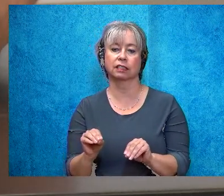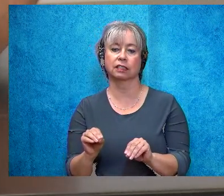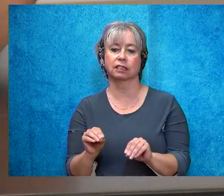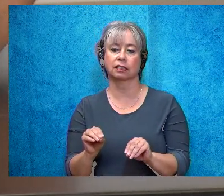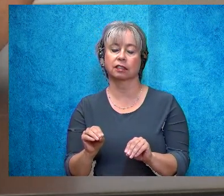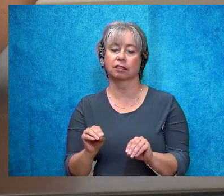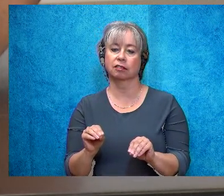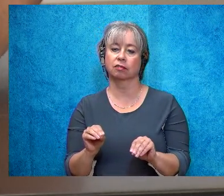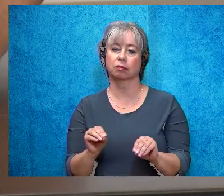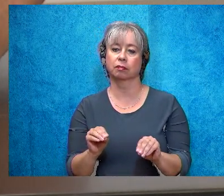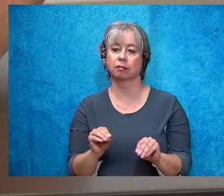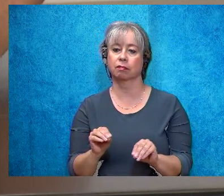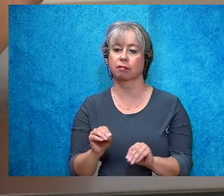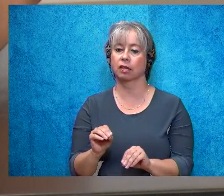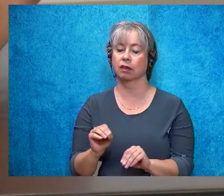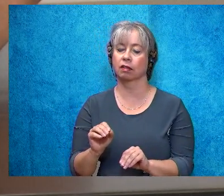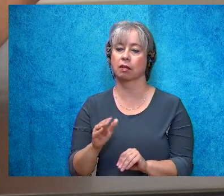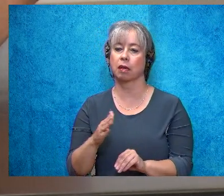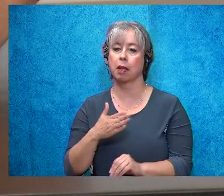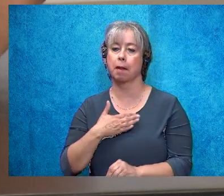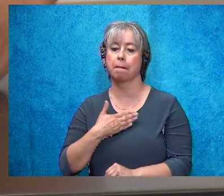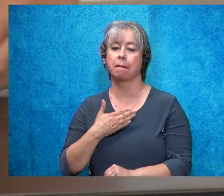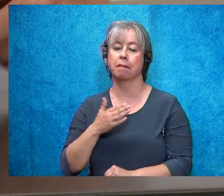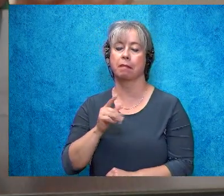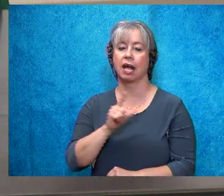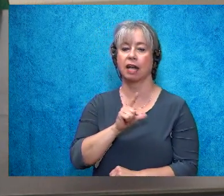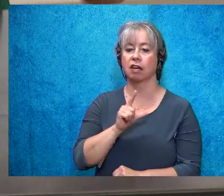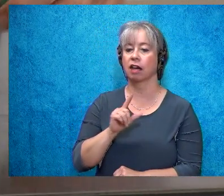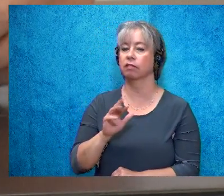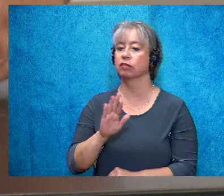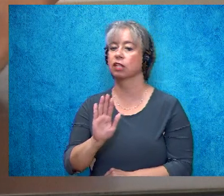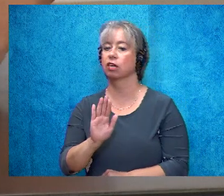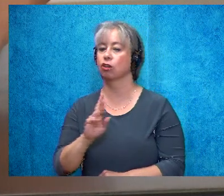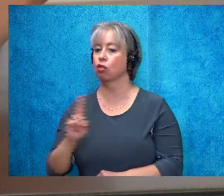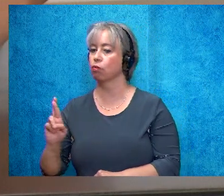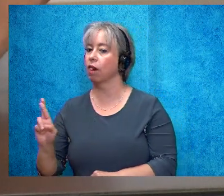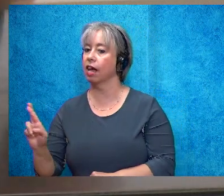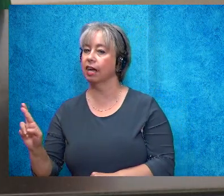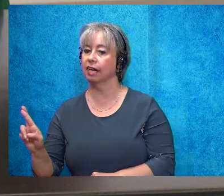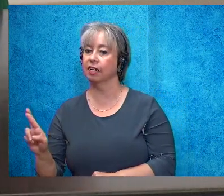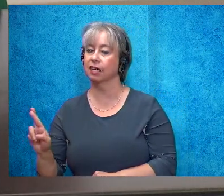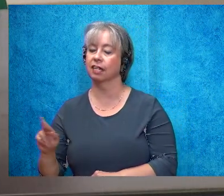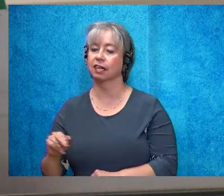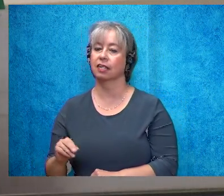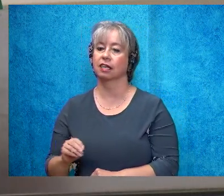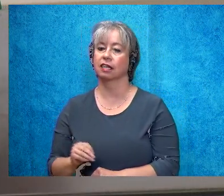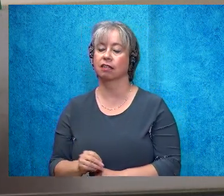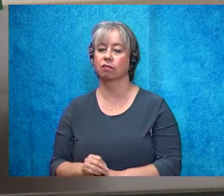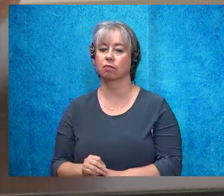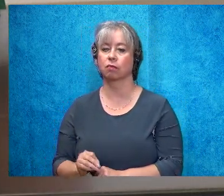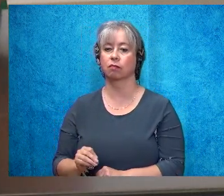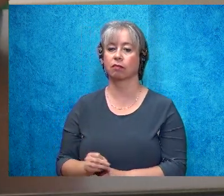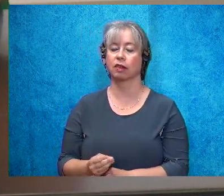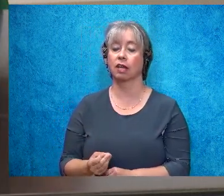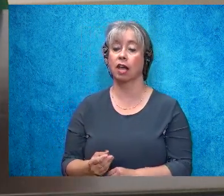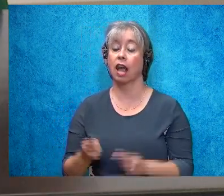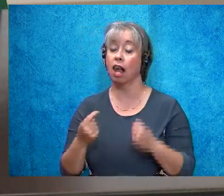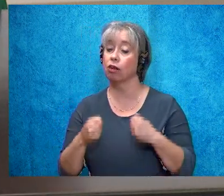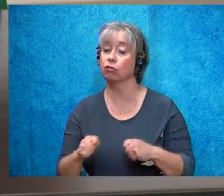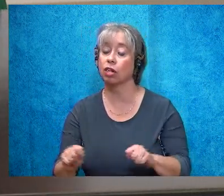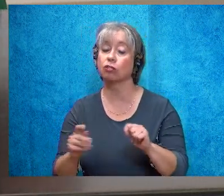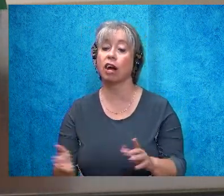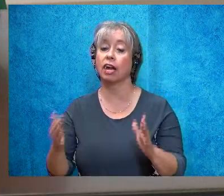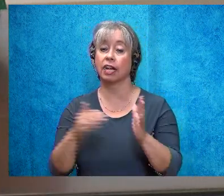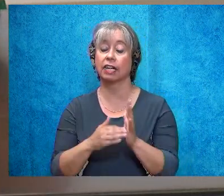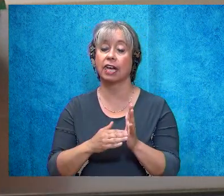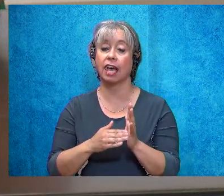hand side, your right hand side probably, is going to lift up in reaction. Now I'm going to do that for you again because I